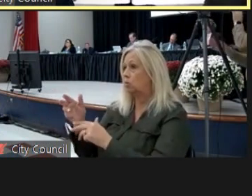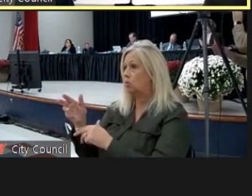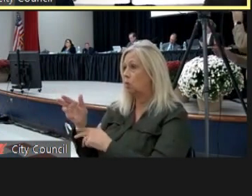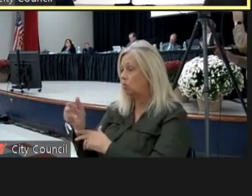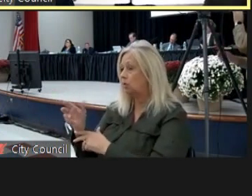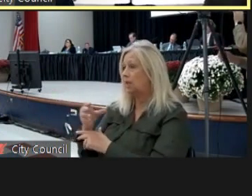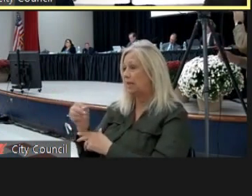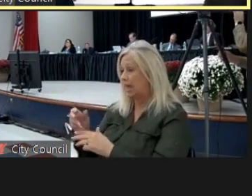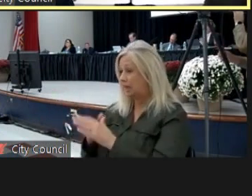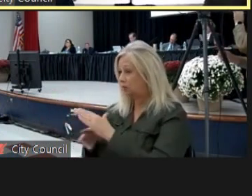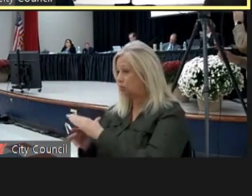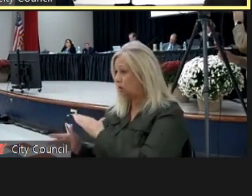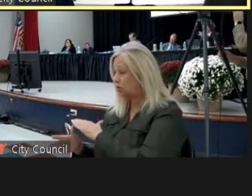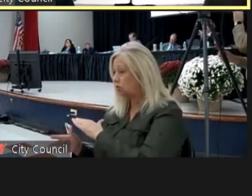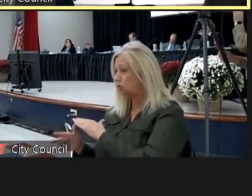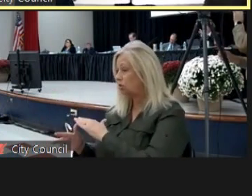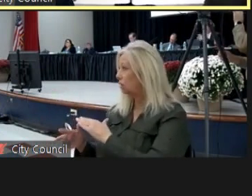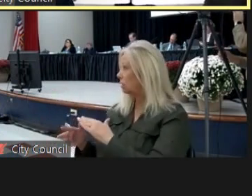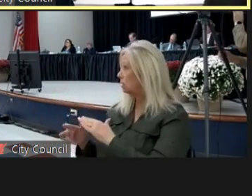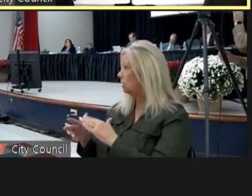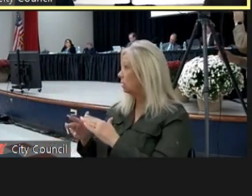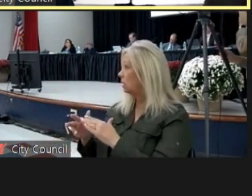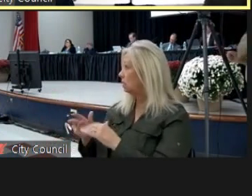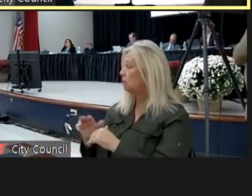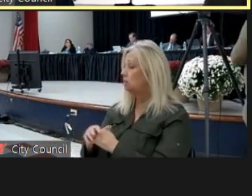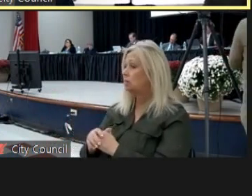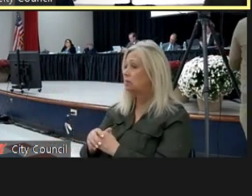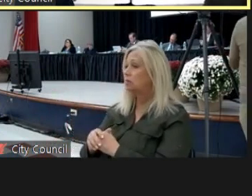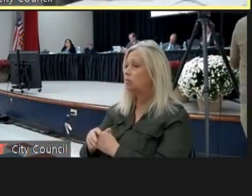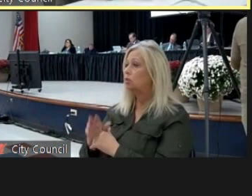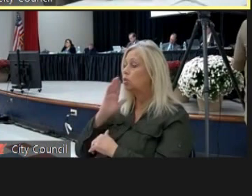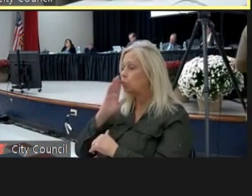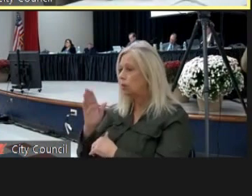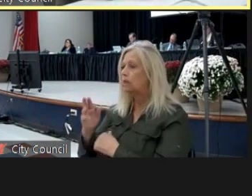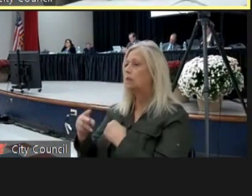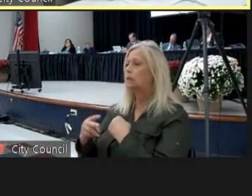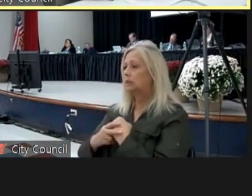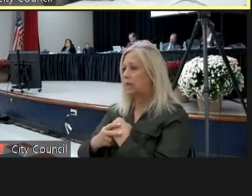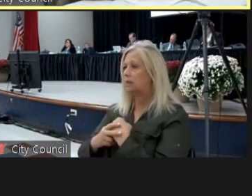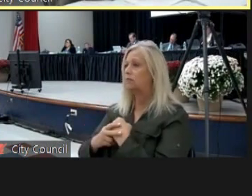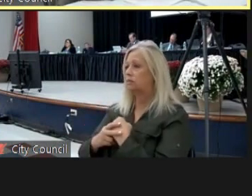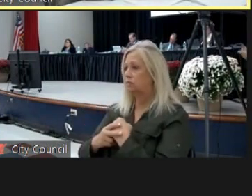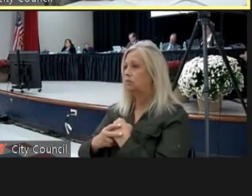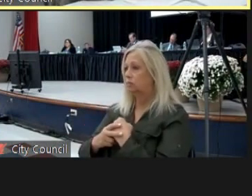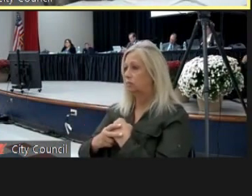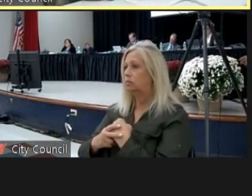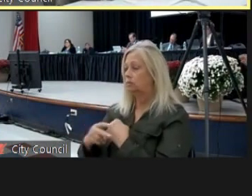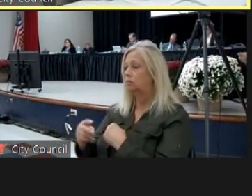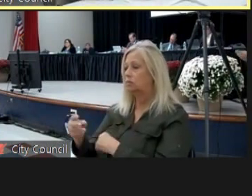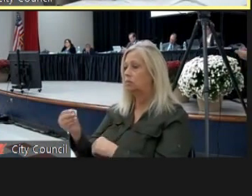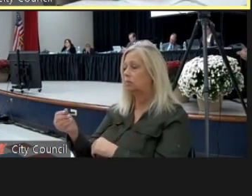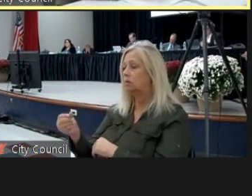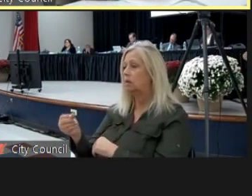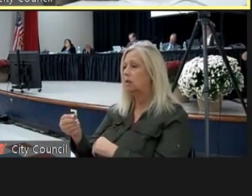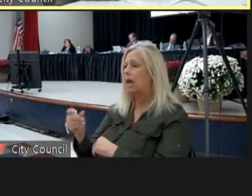same? Is there any delta? There will be some savings. I think one of the challenges that we've had all along in